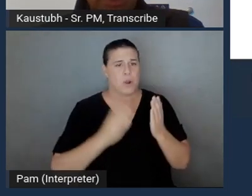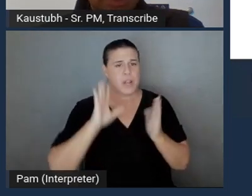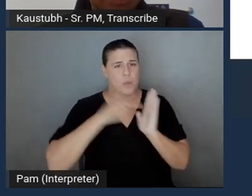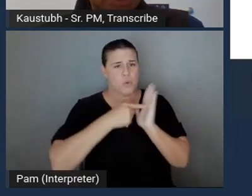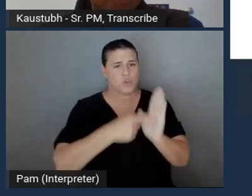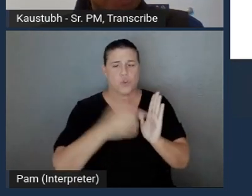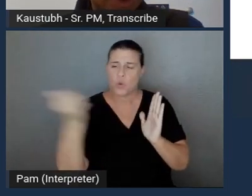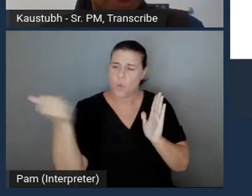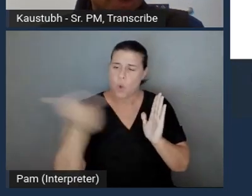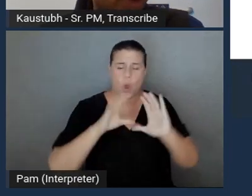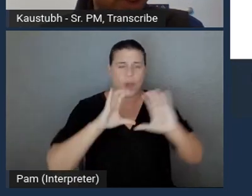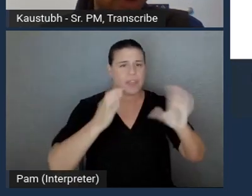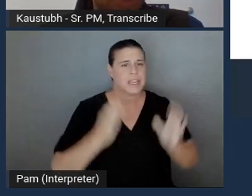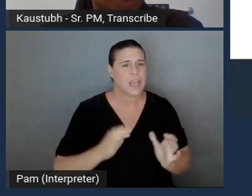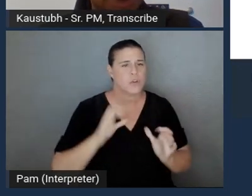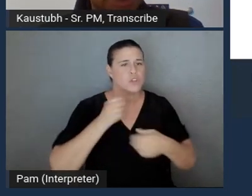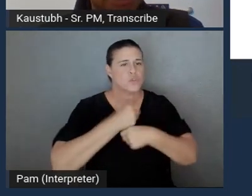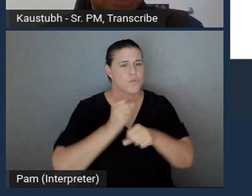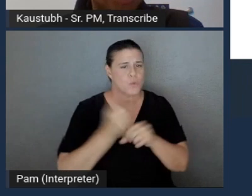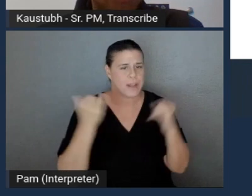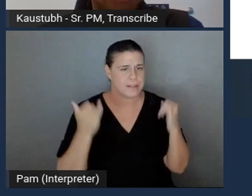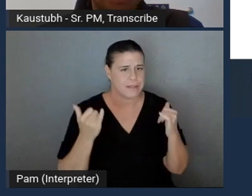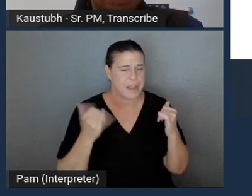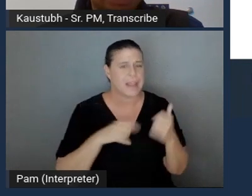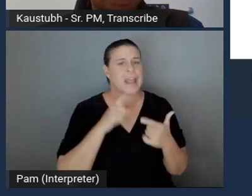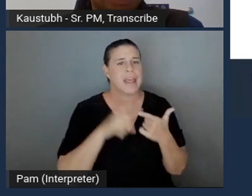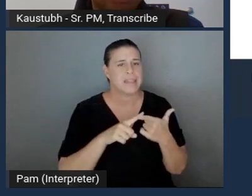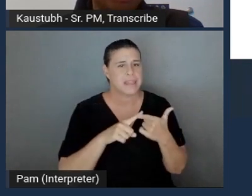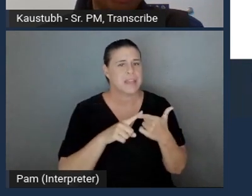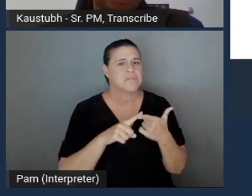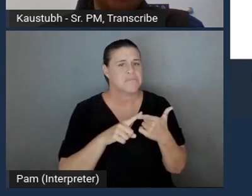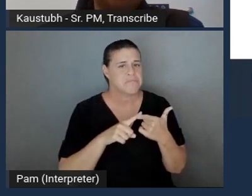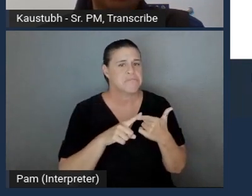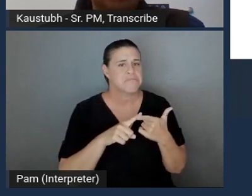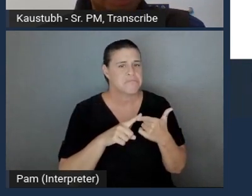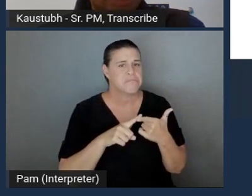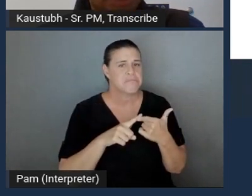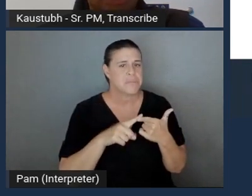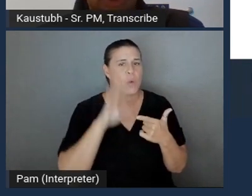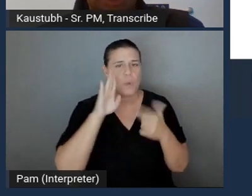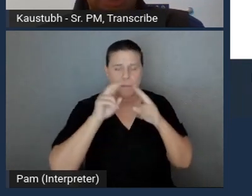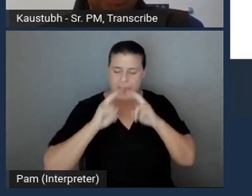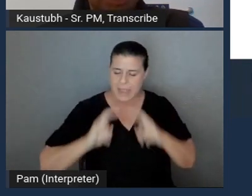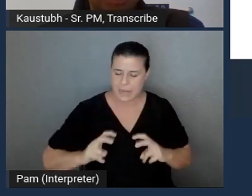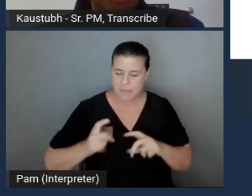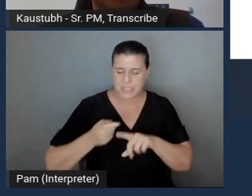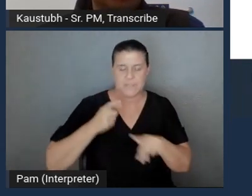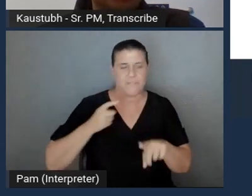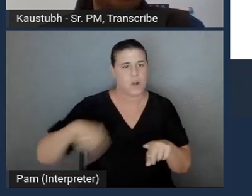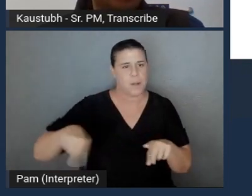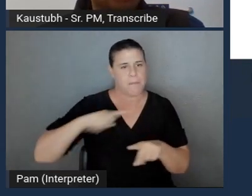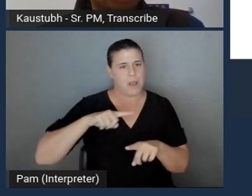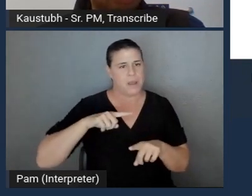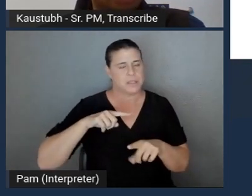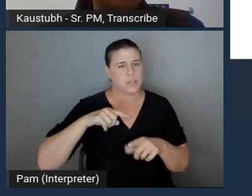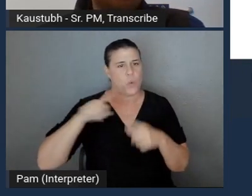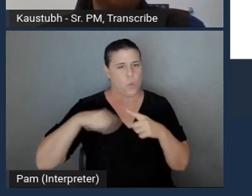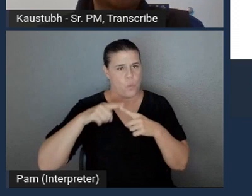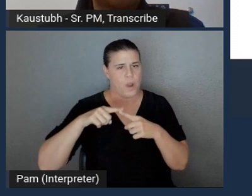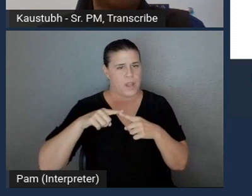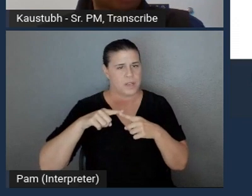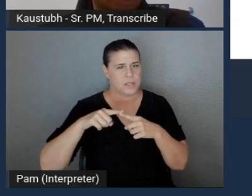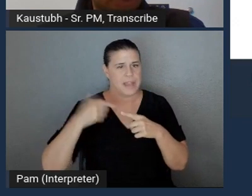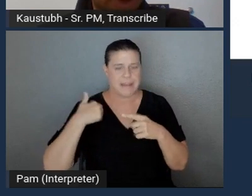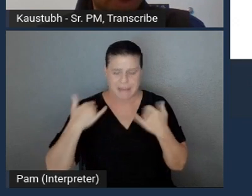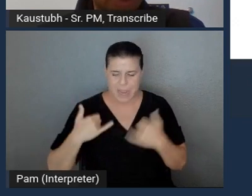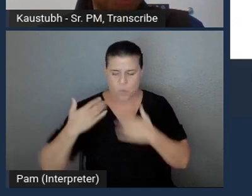all the categories that you've created today and that are going to be analyzed by Transcribe Call Analytics when it is doing the